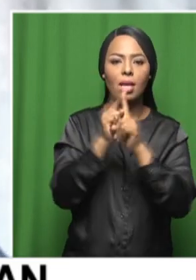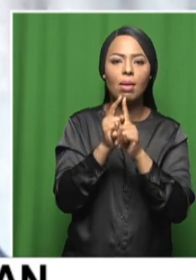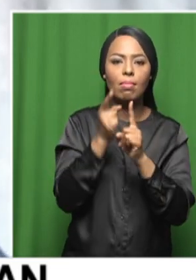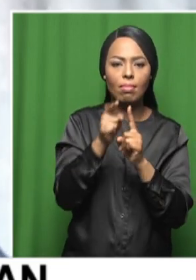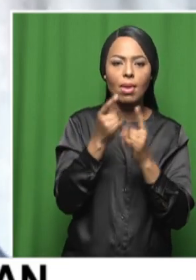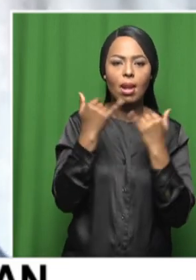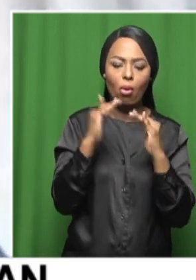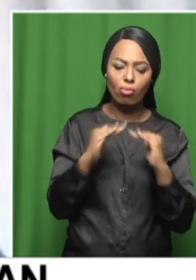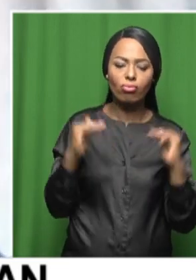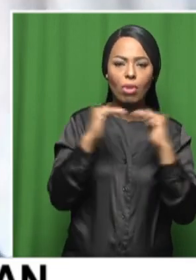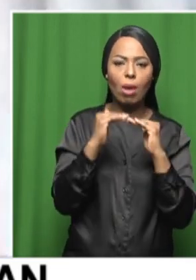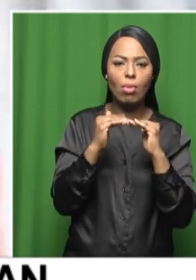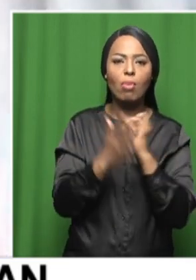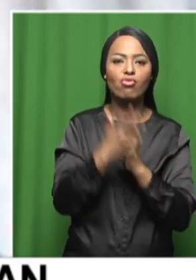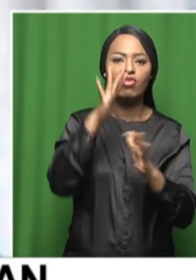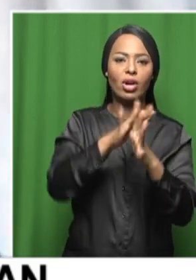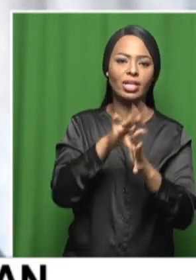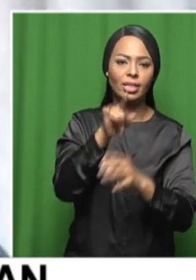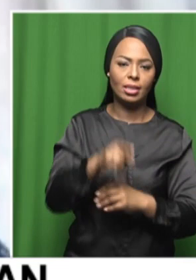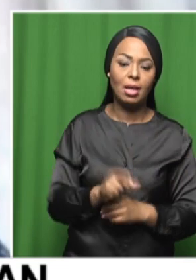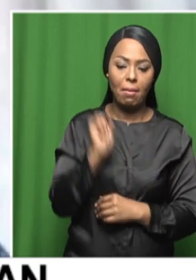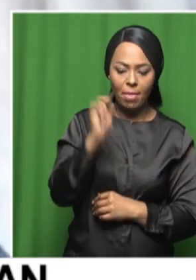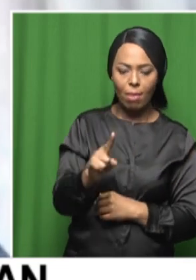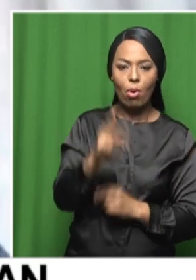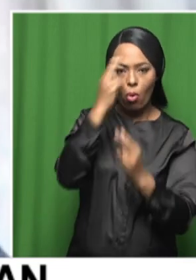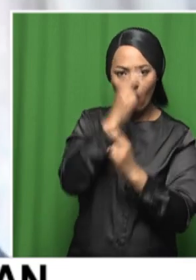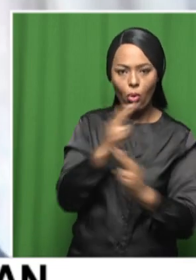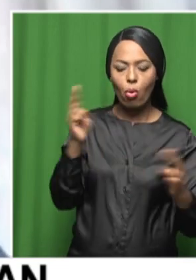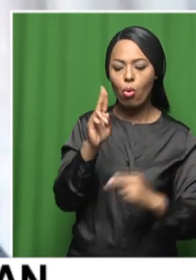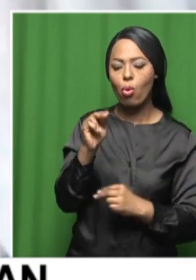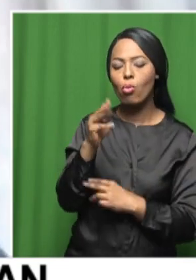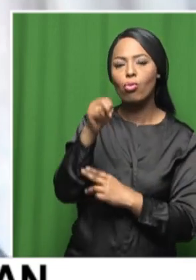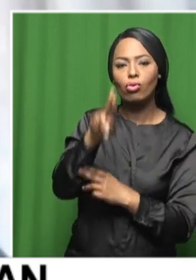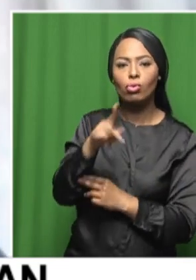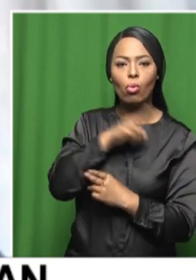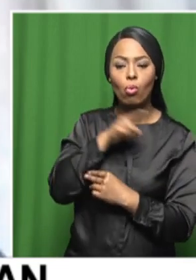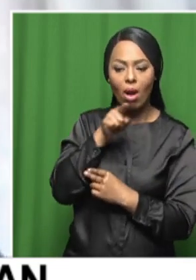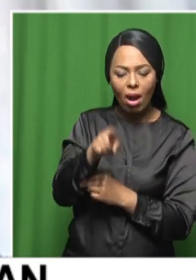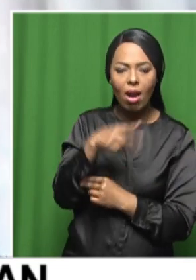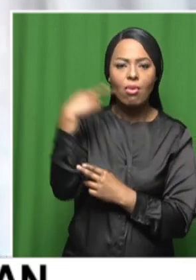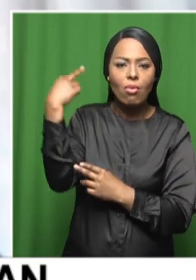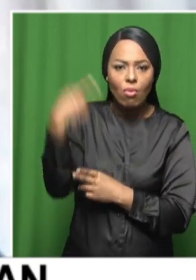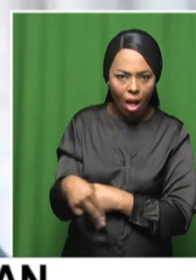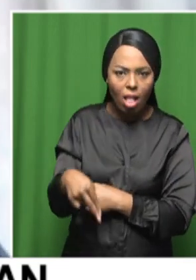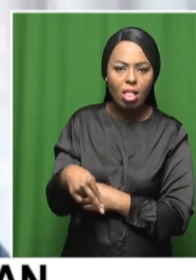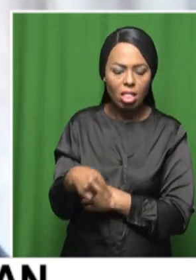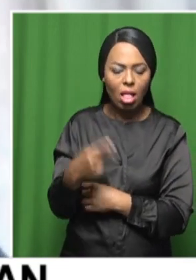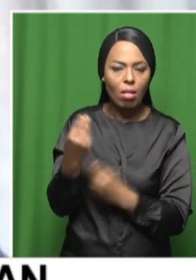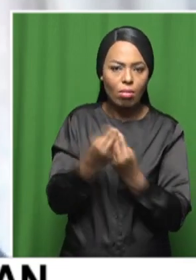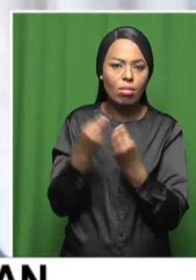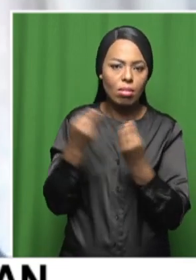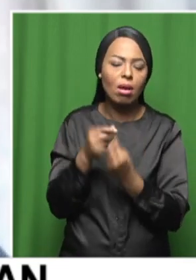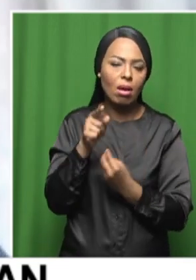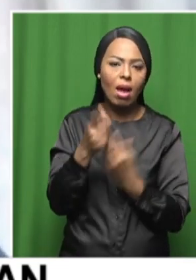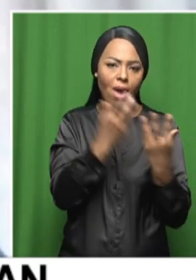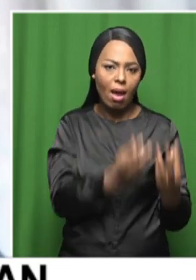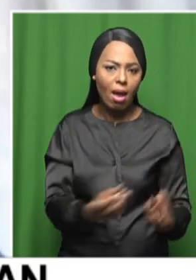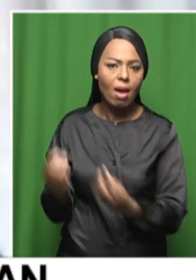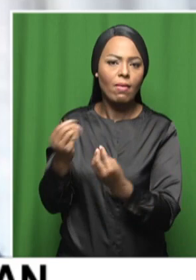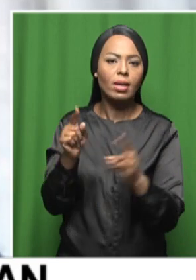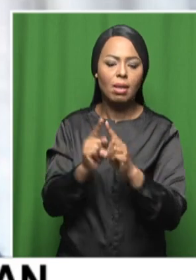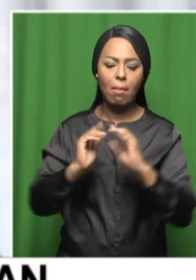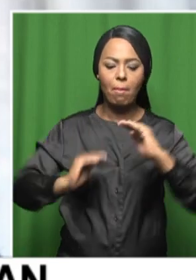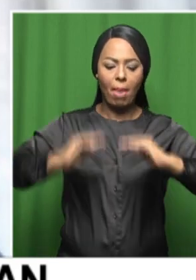parity. And this is where Ubuntu, because Ubuntu has a much more holistic perspective and brings a bit of a more